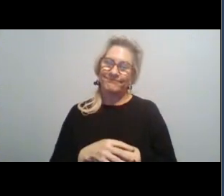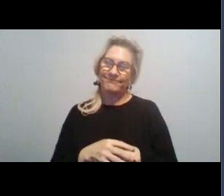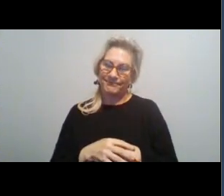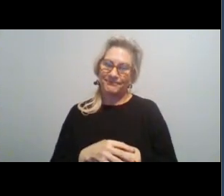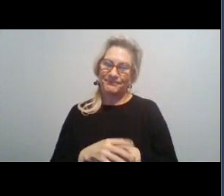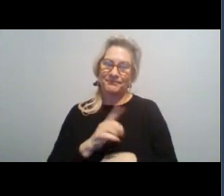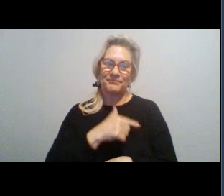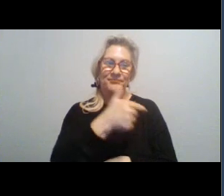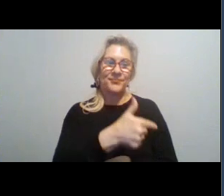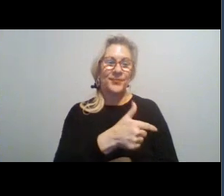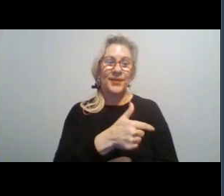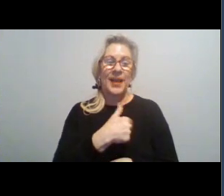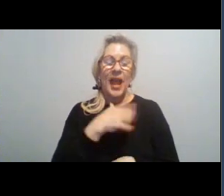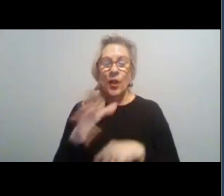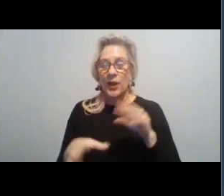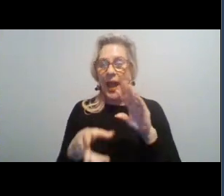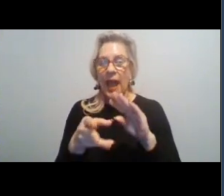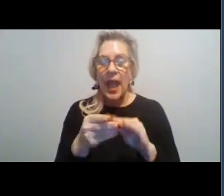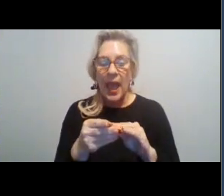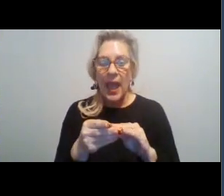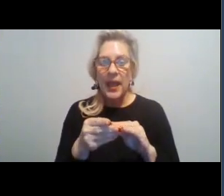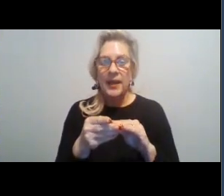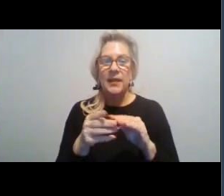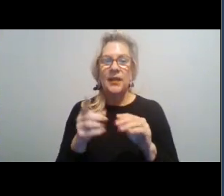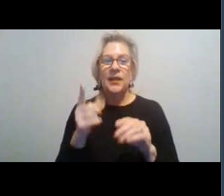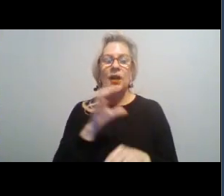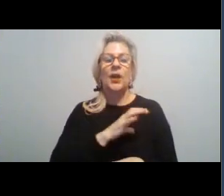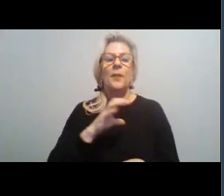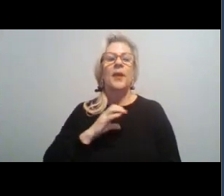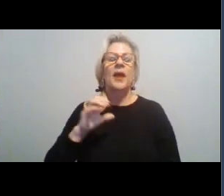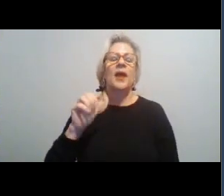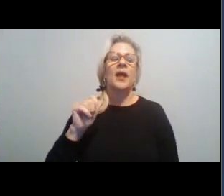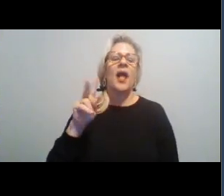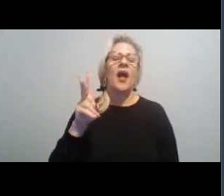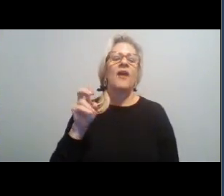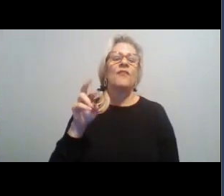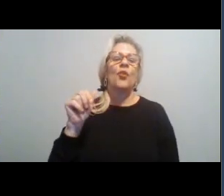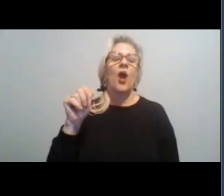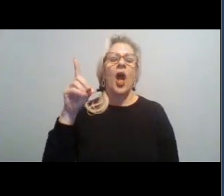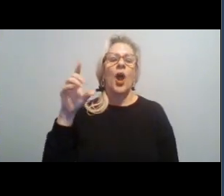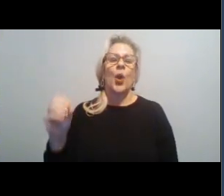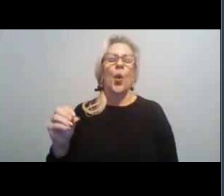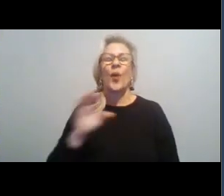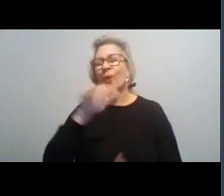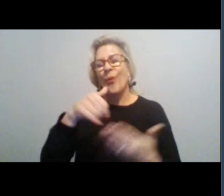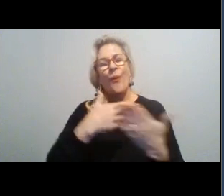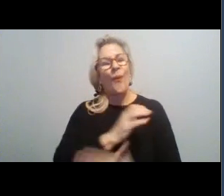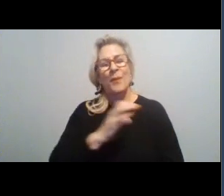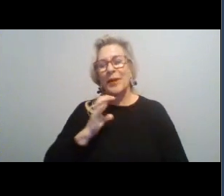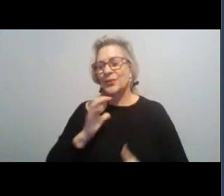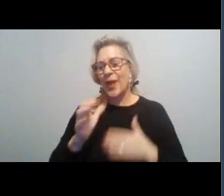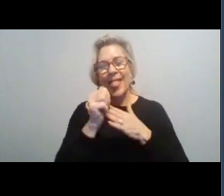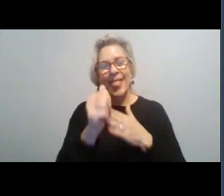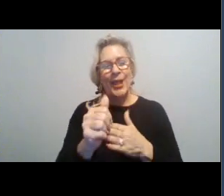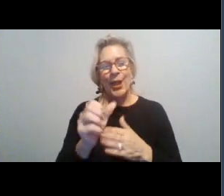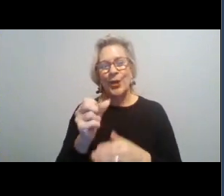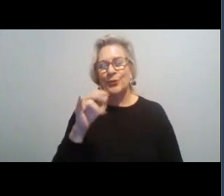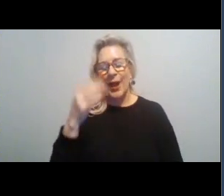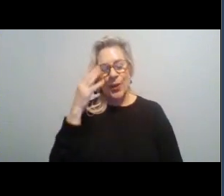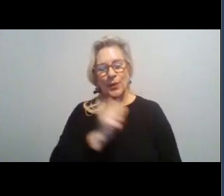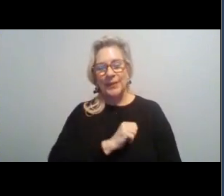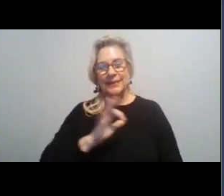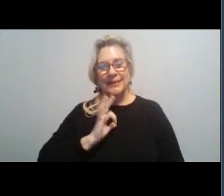And if I could add some thanks, it's for Commissioner Alvarado and the entire commission's leadership, and I know the staff had